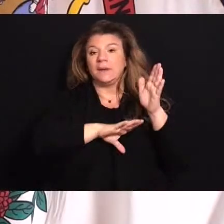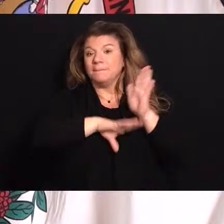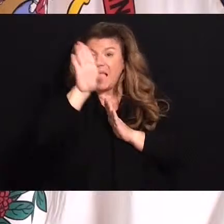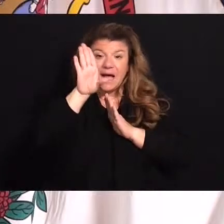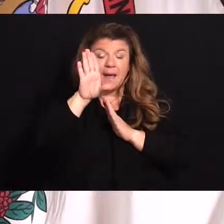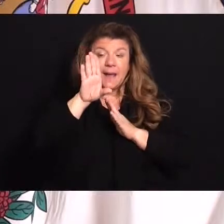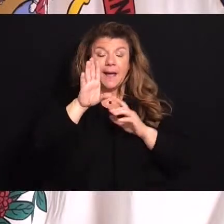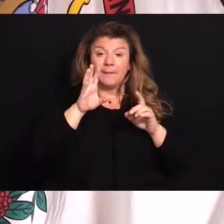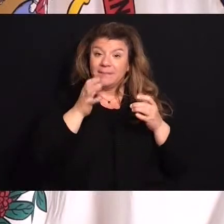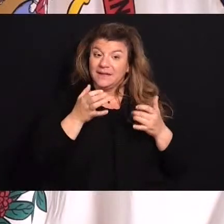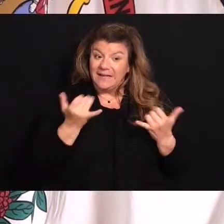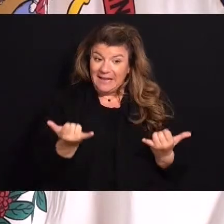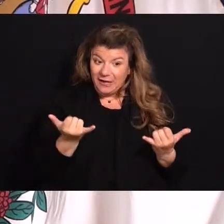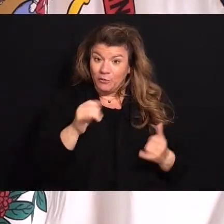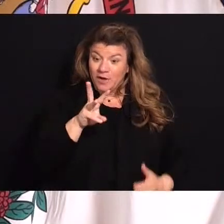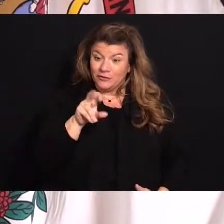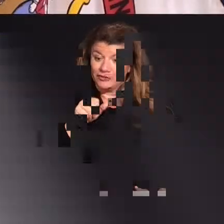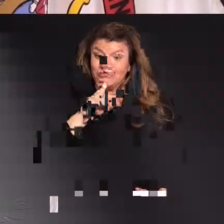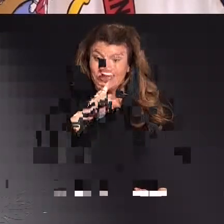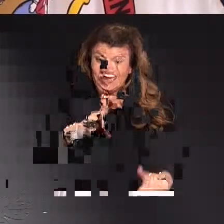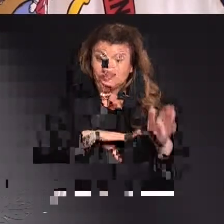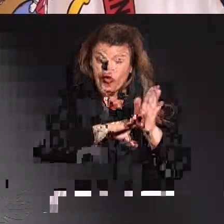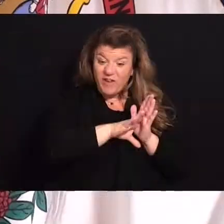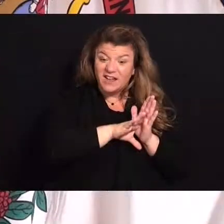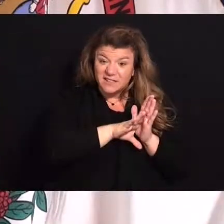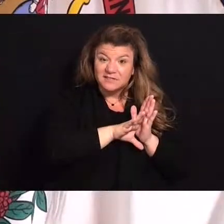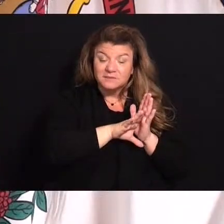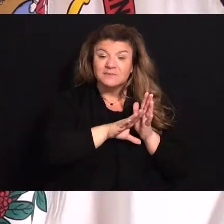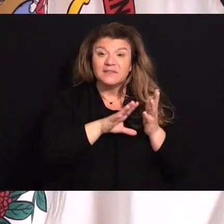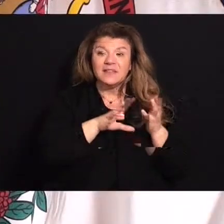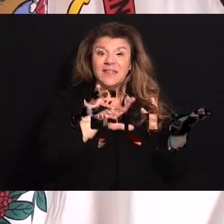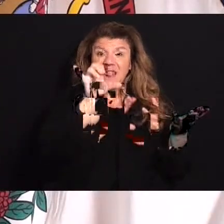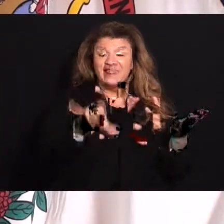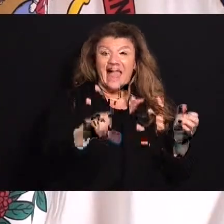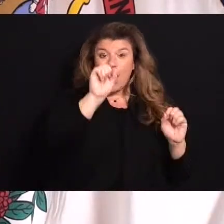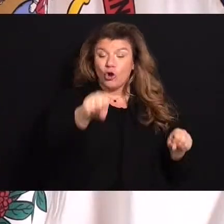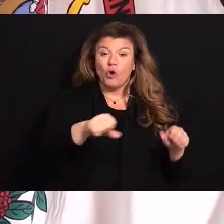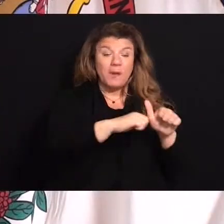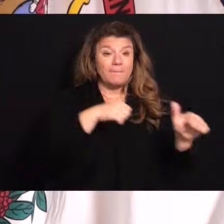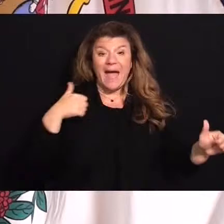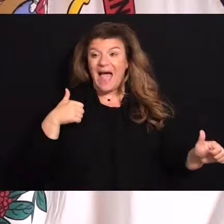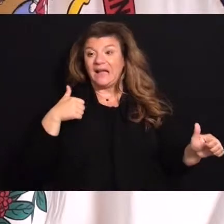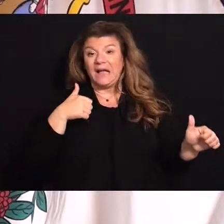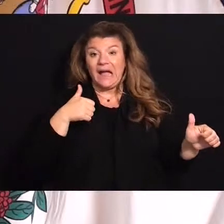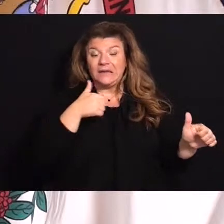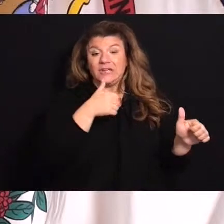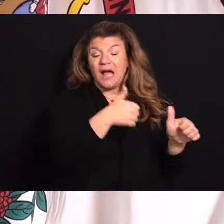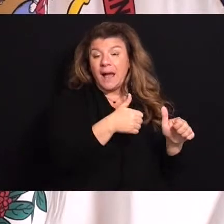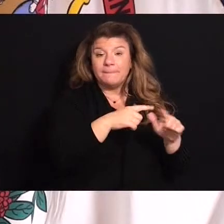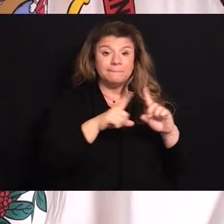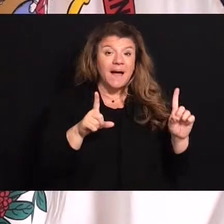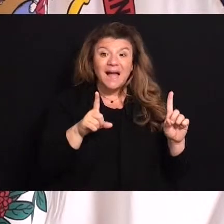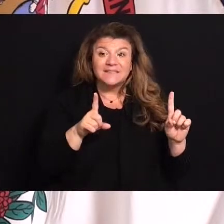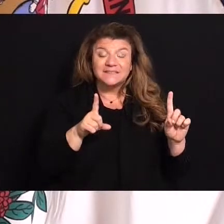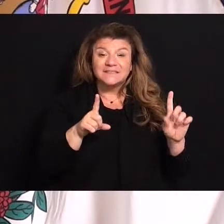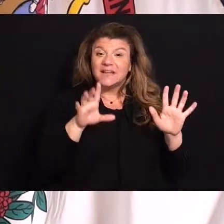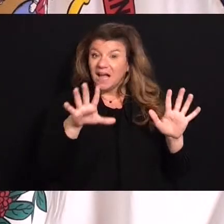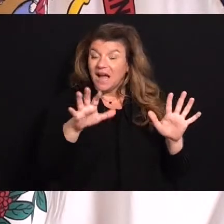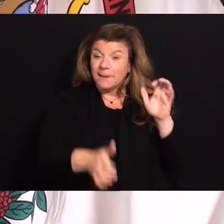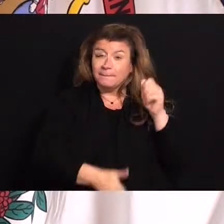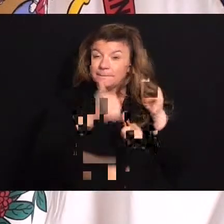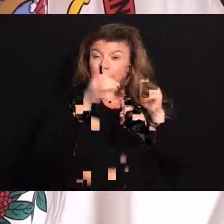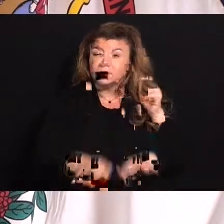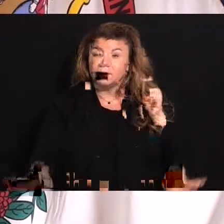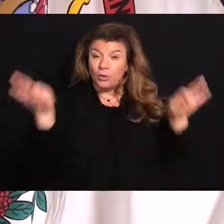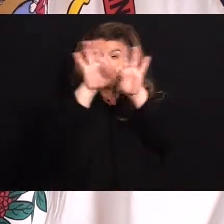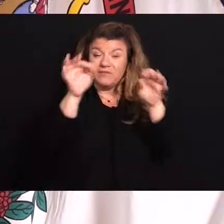it's moving up in West Virginia. And that could very well be a backlog or could whatever it may be, but the bottom line to the whole thing is one